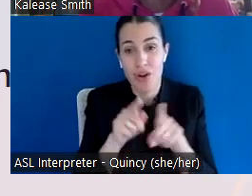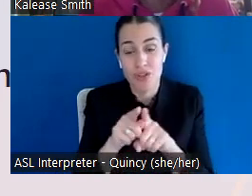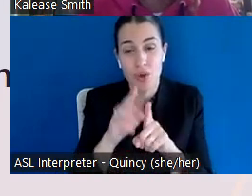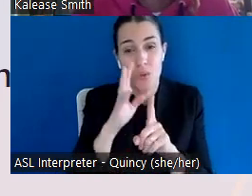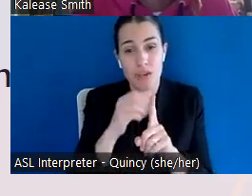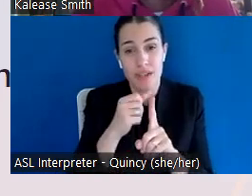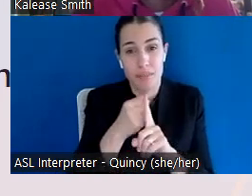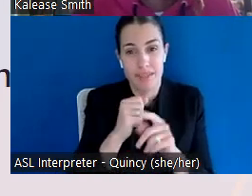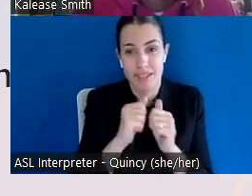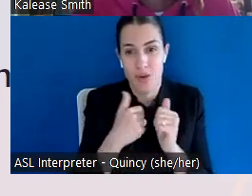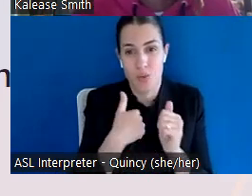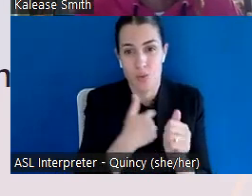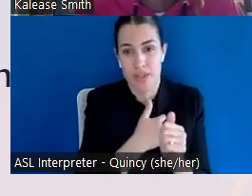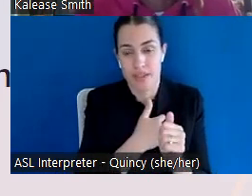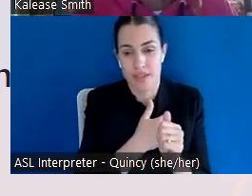we form